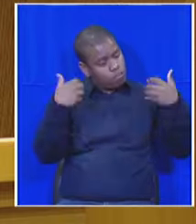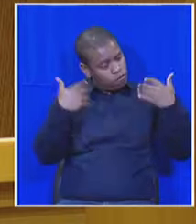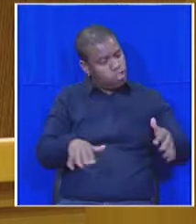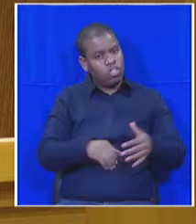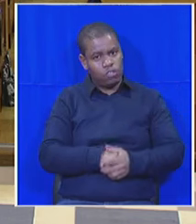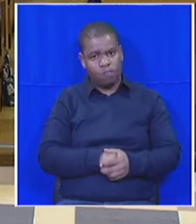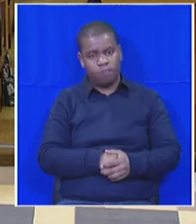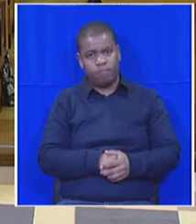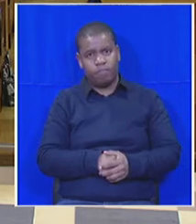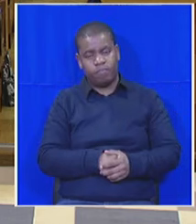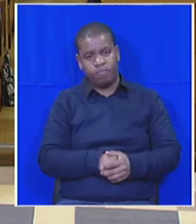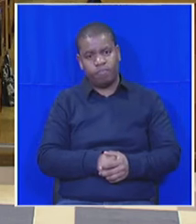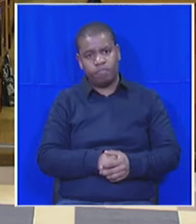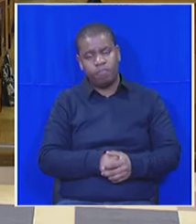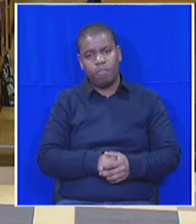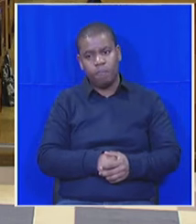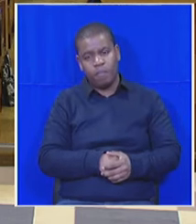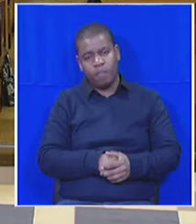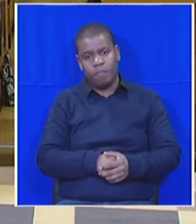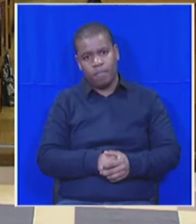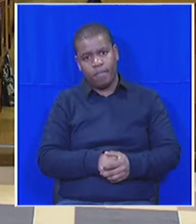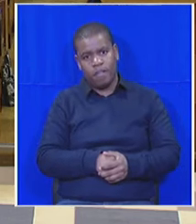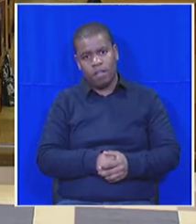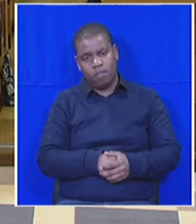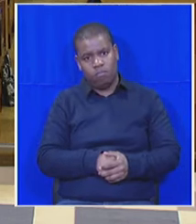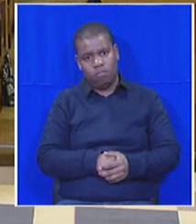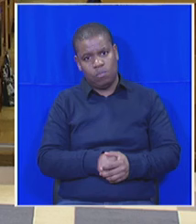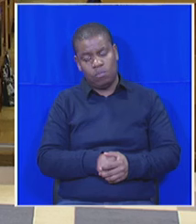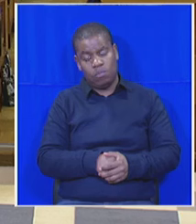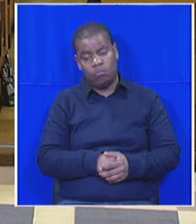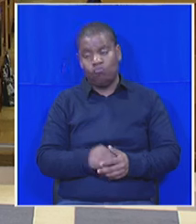you, Chair. Order, honorable member.